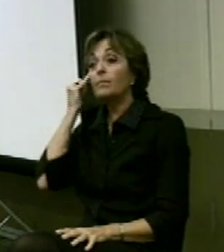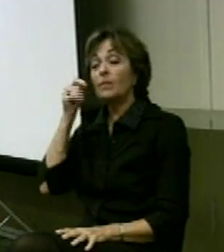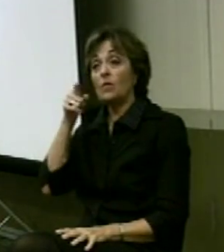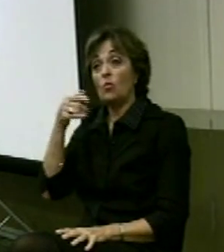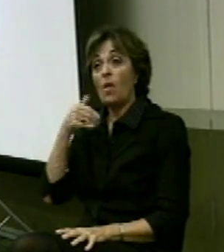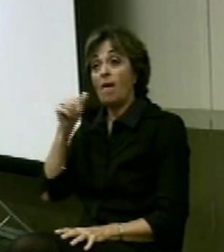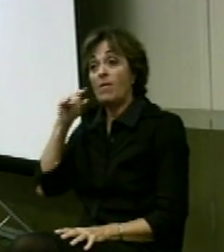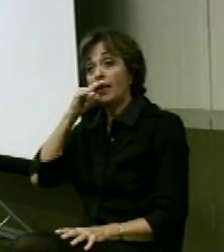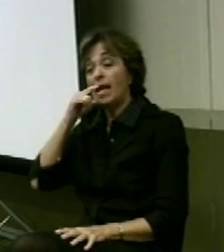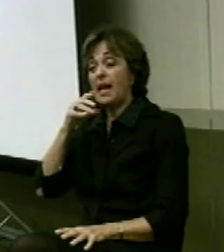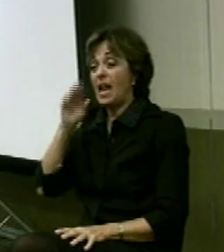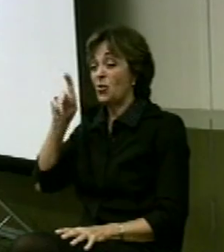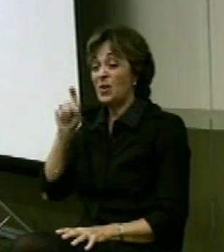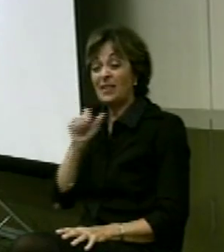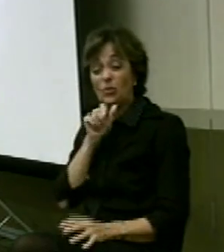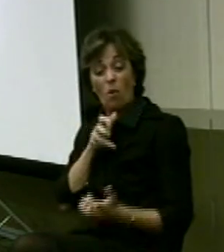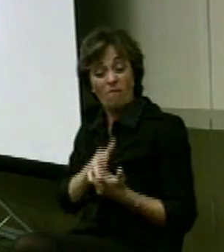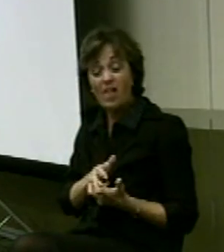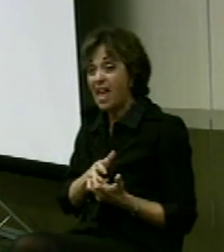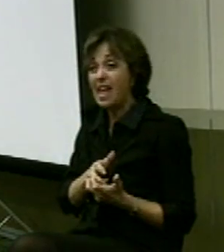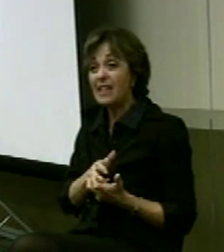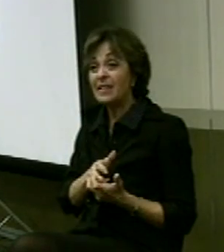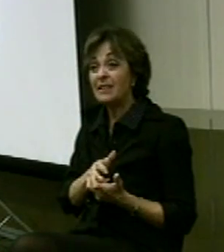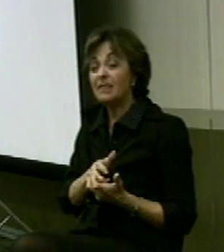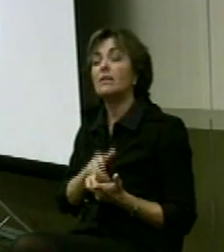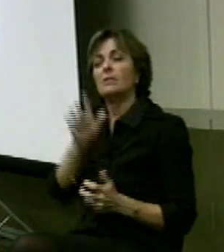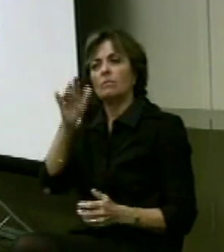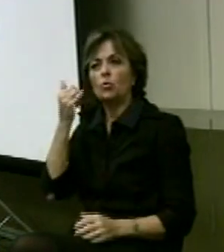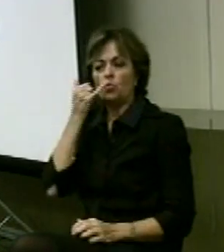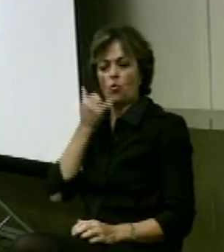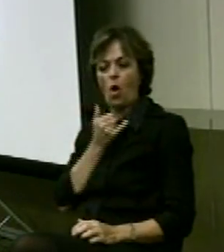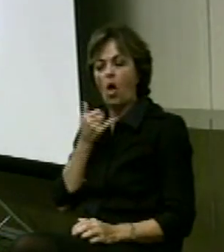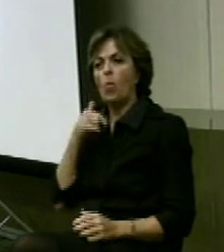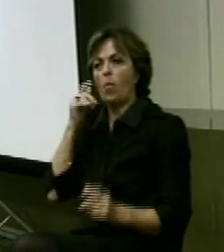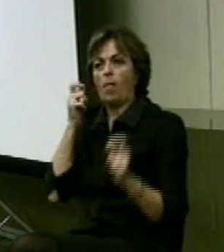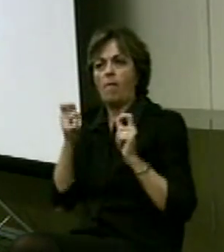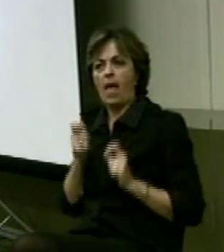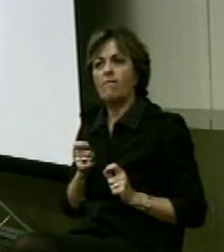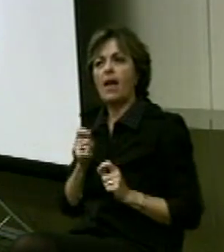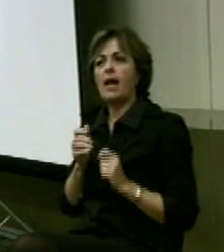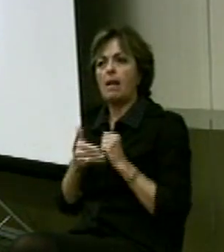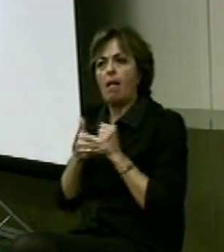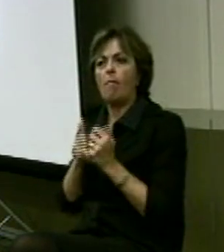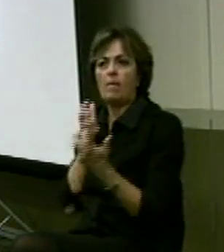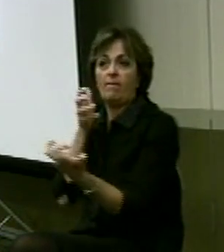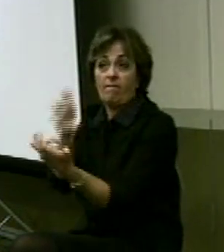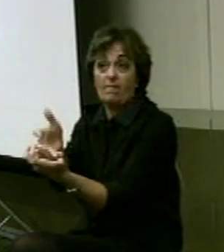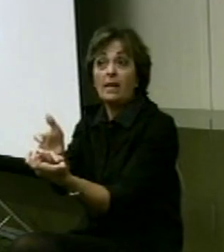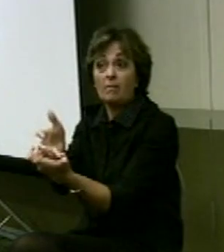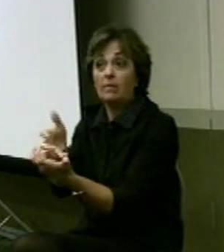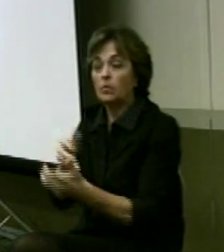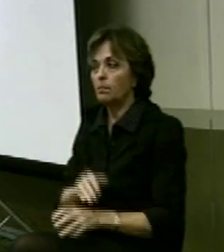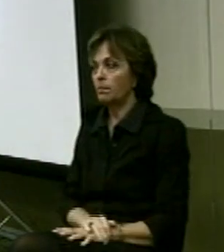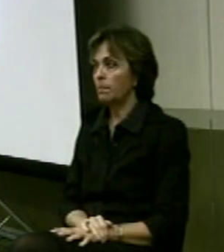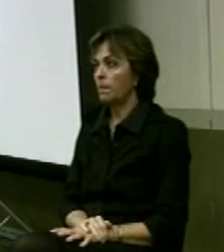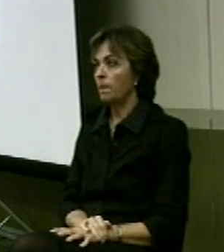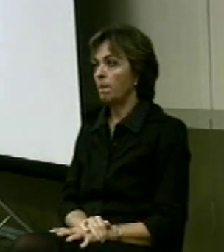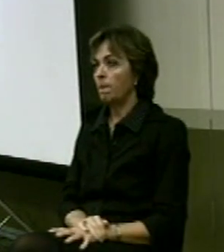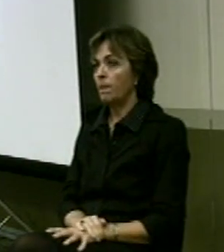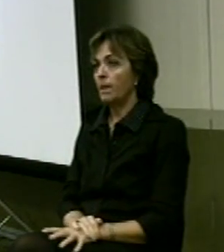if a kid you have and the needs you have don't fit something we have, you can call us and we can modify it and make it fit your situation.